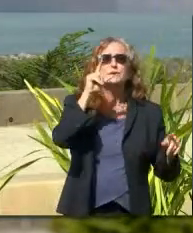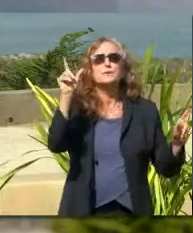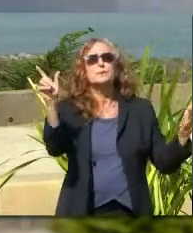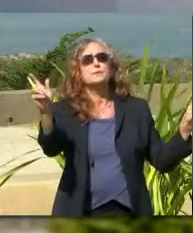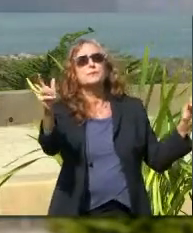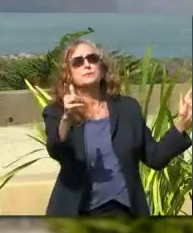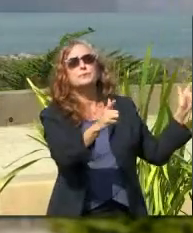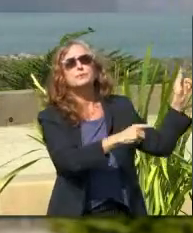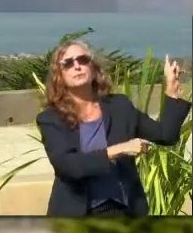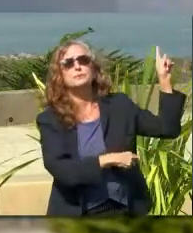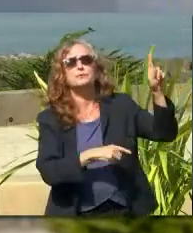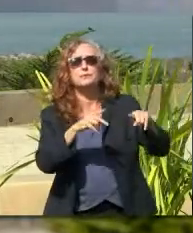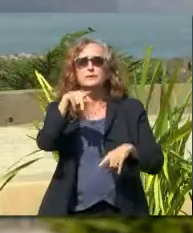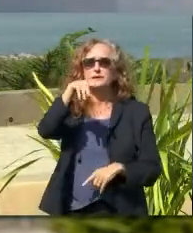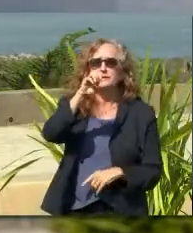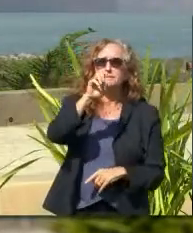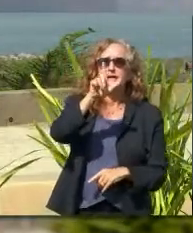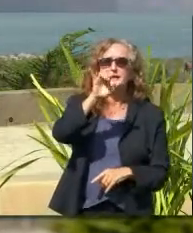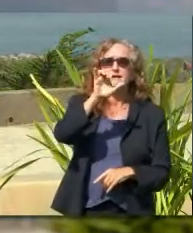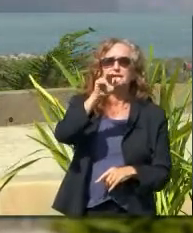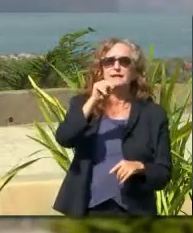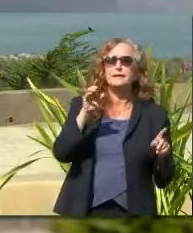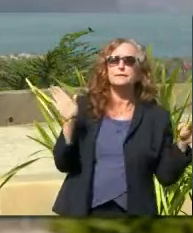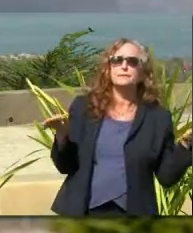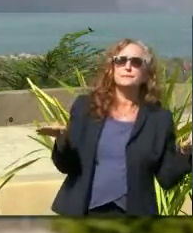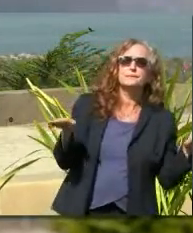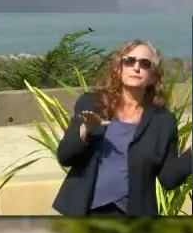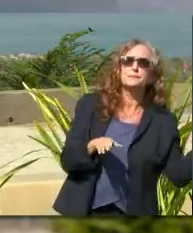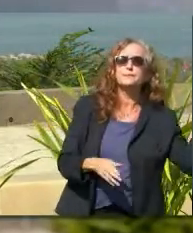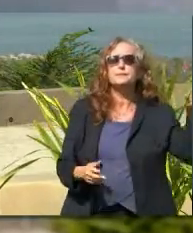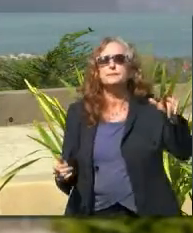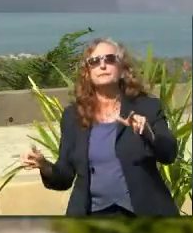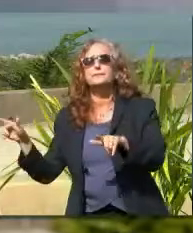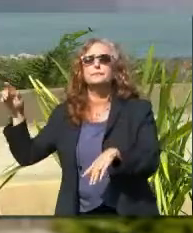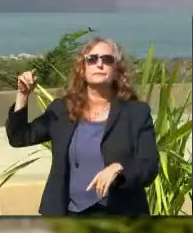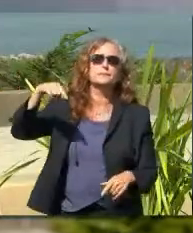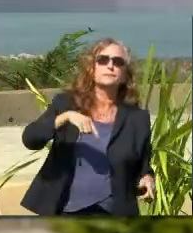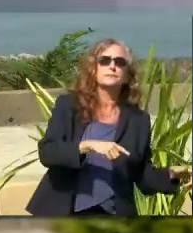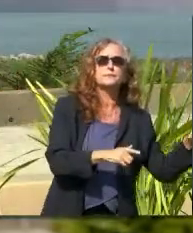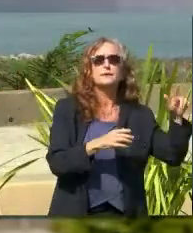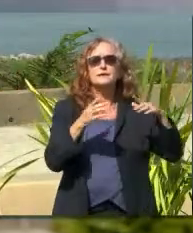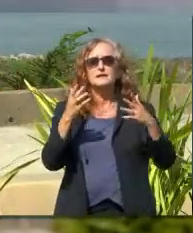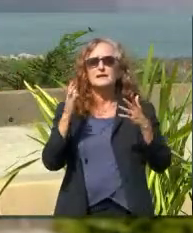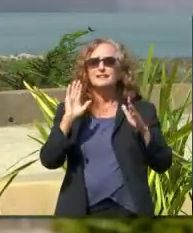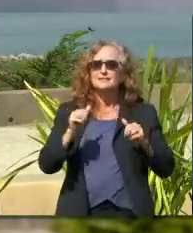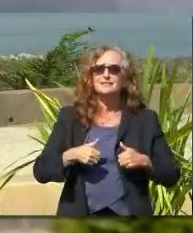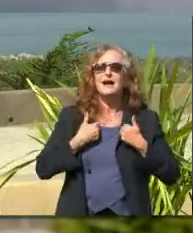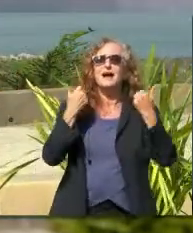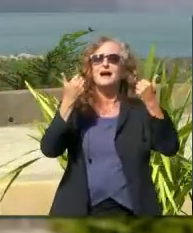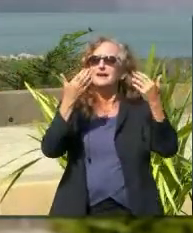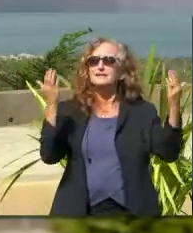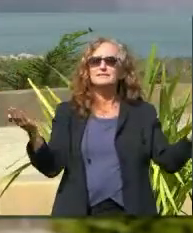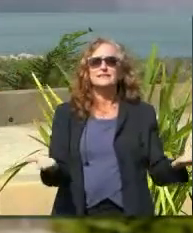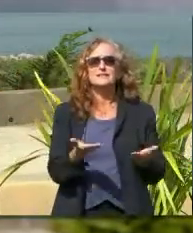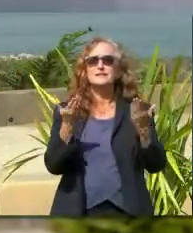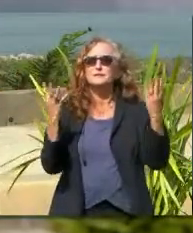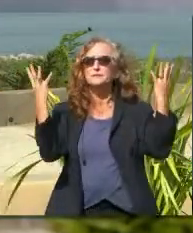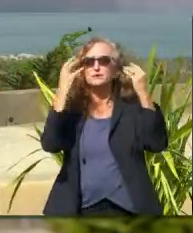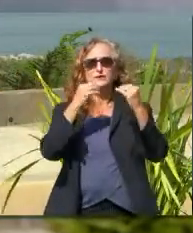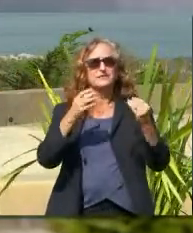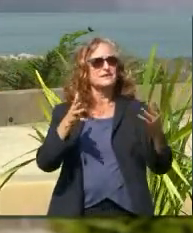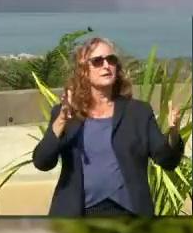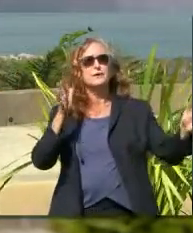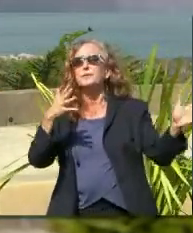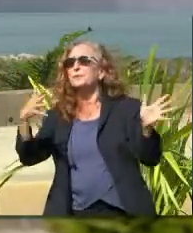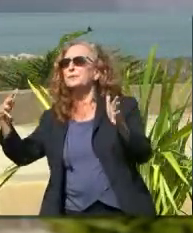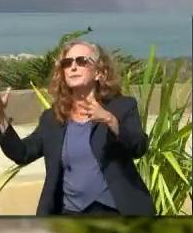number of pelicans and other just life as we know it. And the way that this feels out here